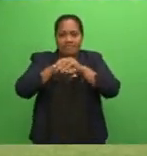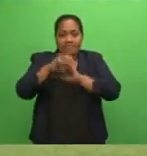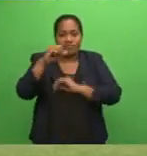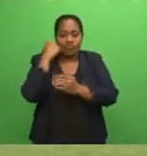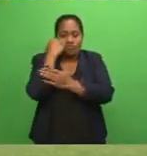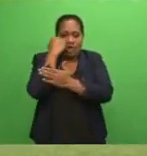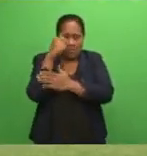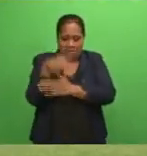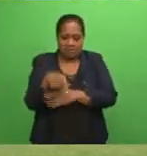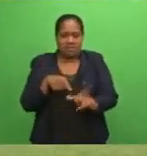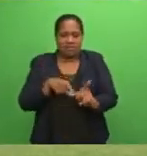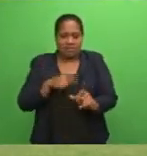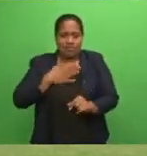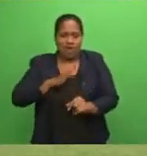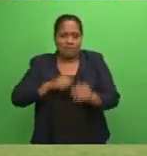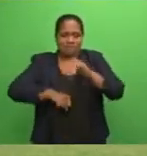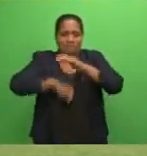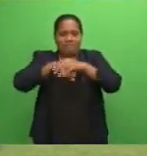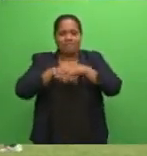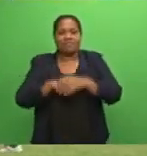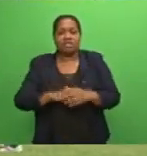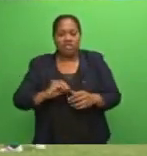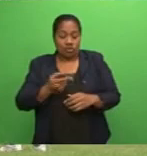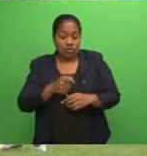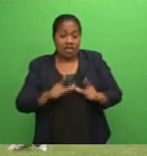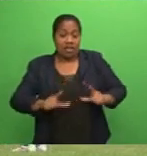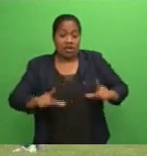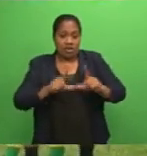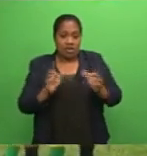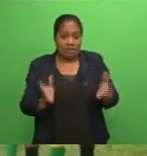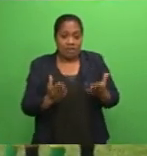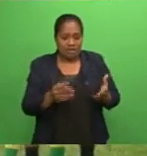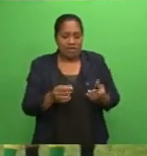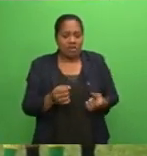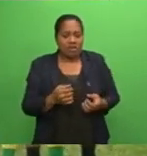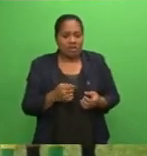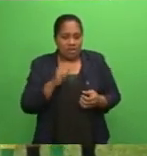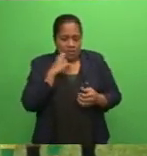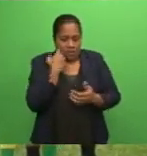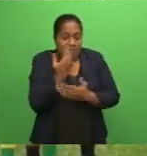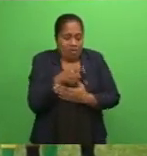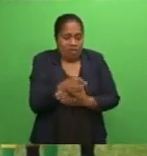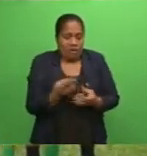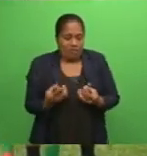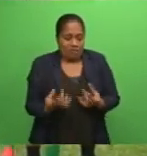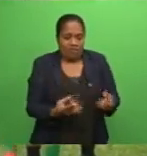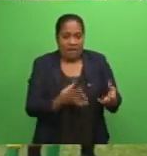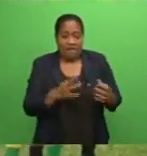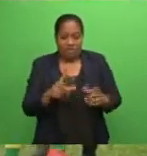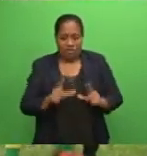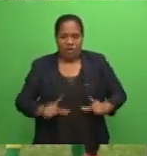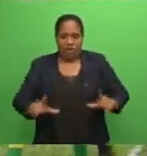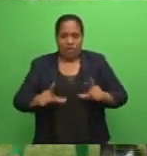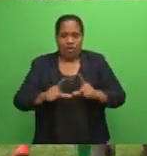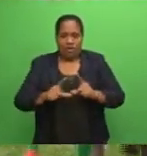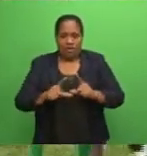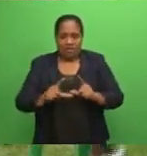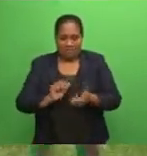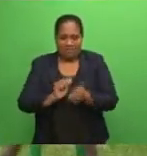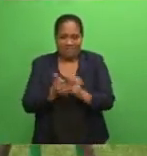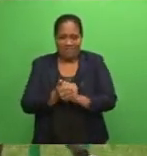rugby team will be banking on their local players as they prepare for the Skipper Cup clash against Namosi on the 25th of this